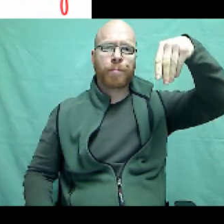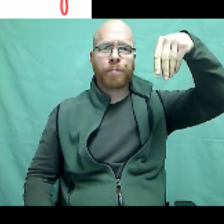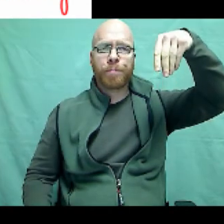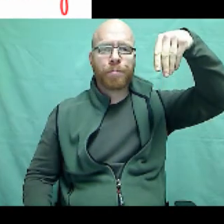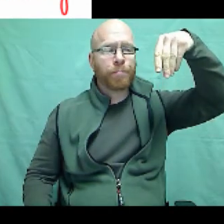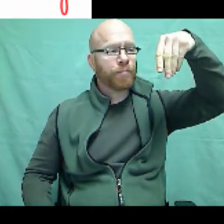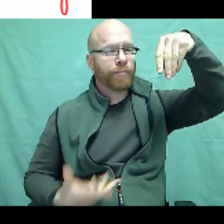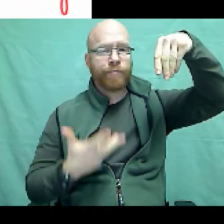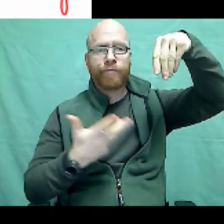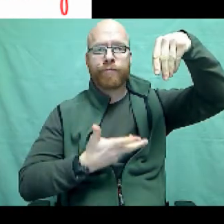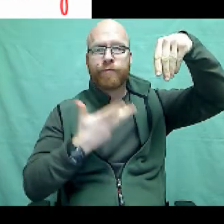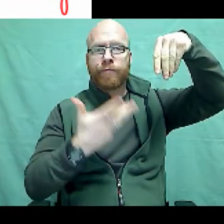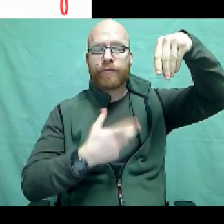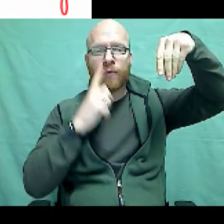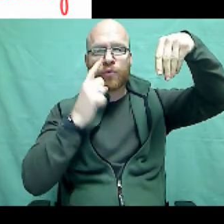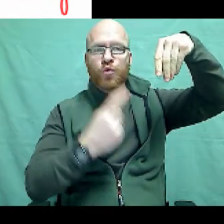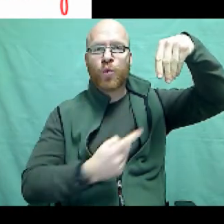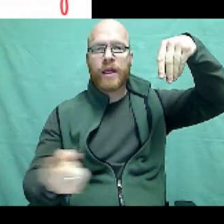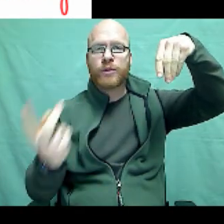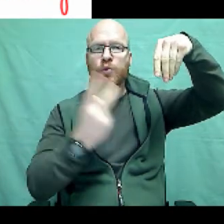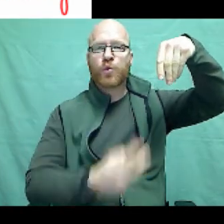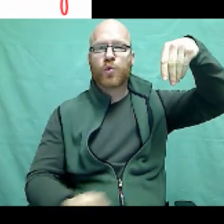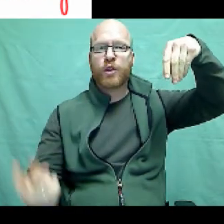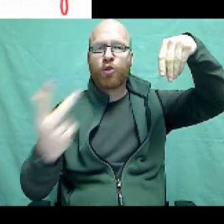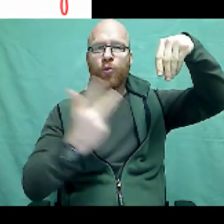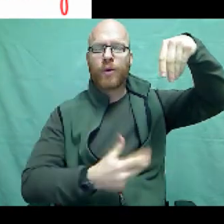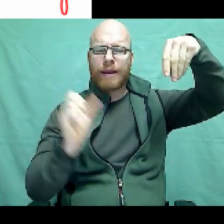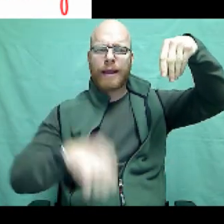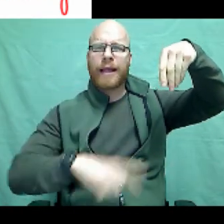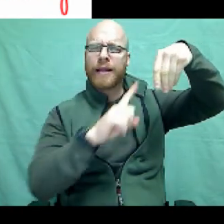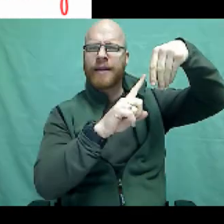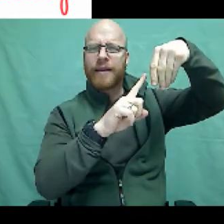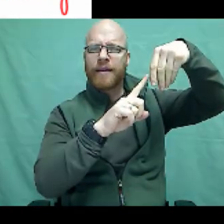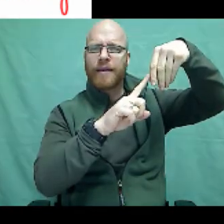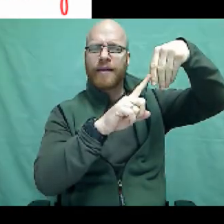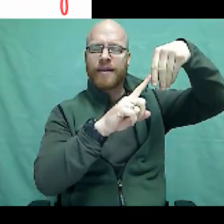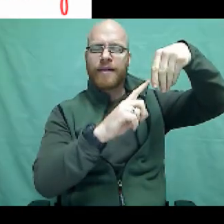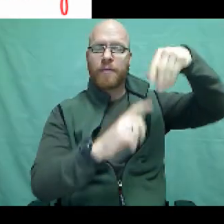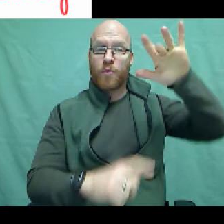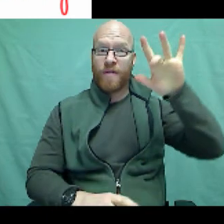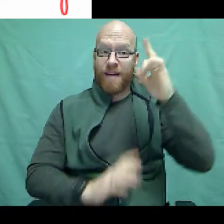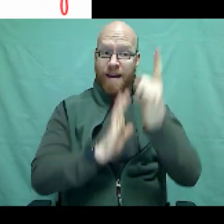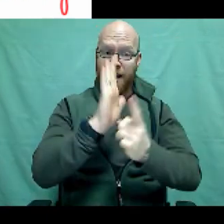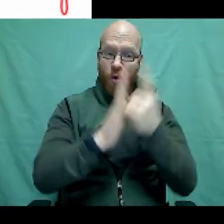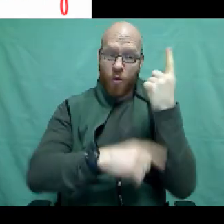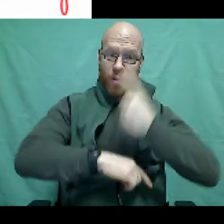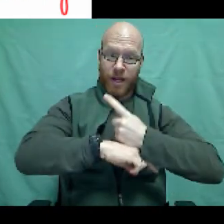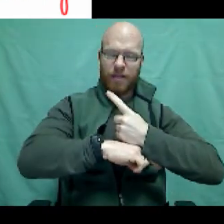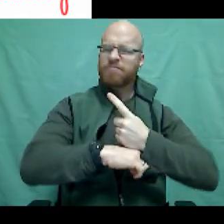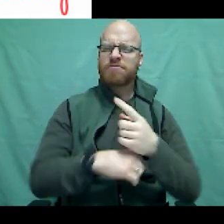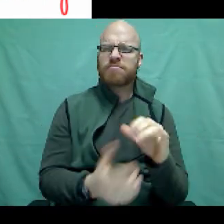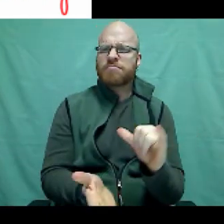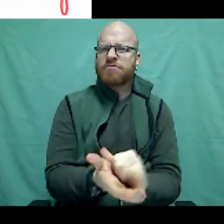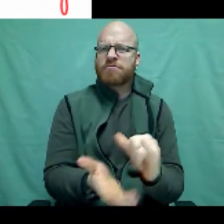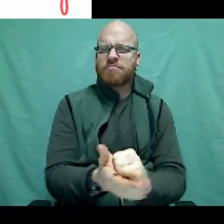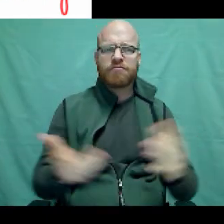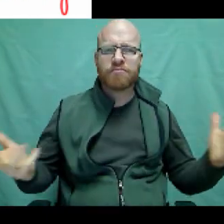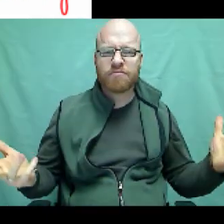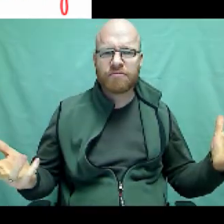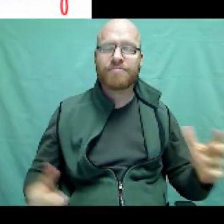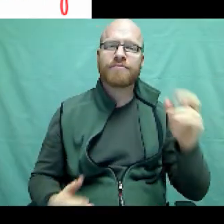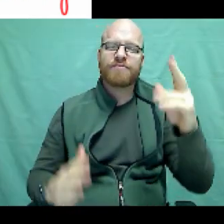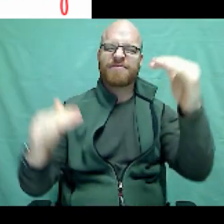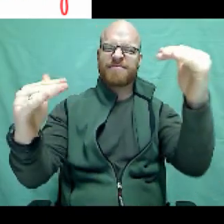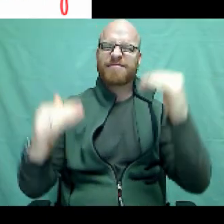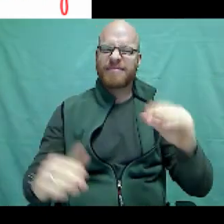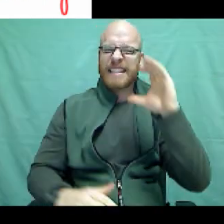could. If a room is left dark, the light never comes on, that would be zero hours in a day. But 25